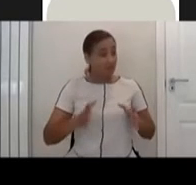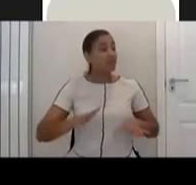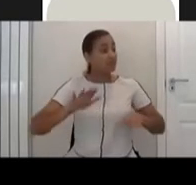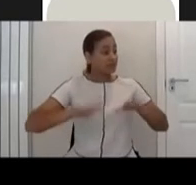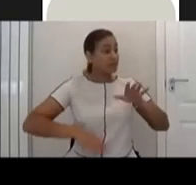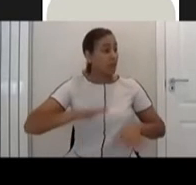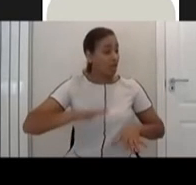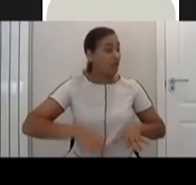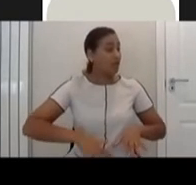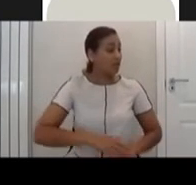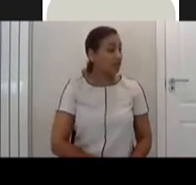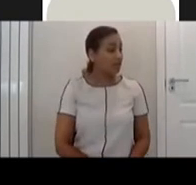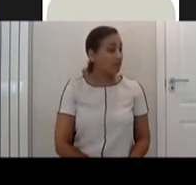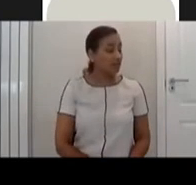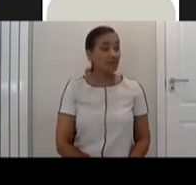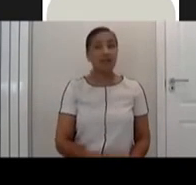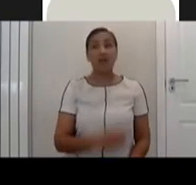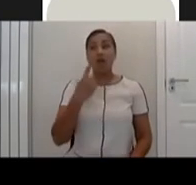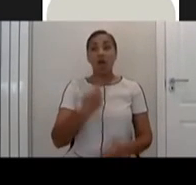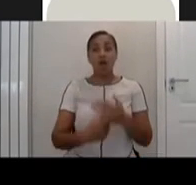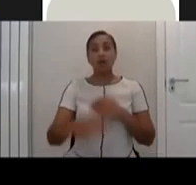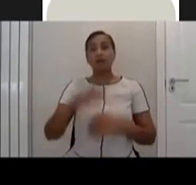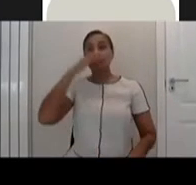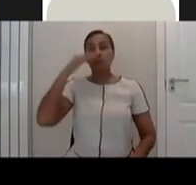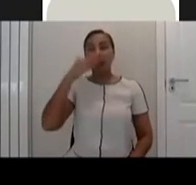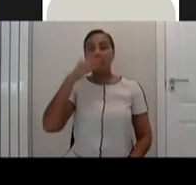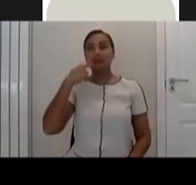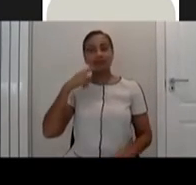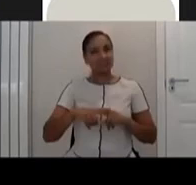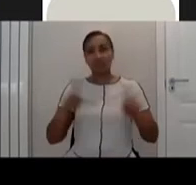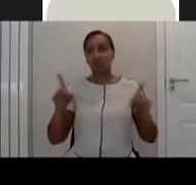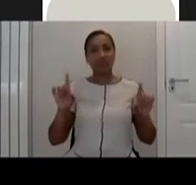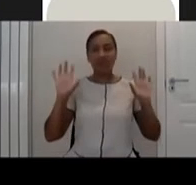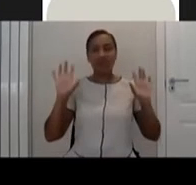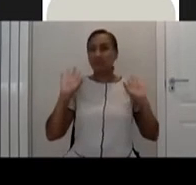from the issue about sense of smell. And so